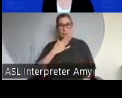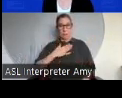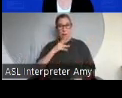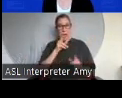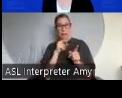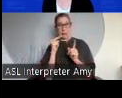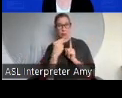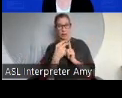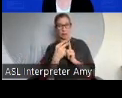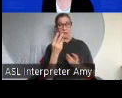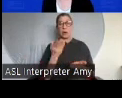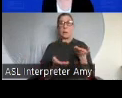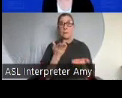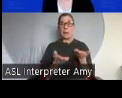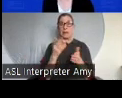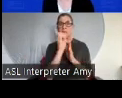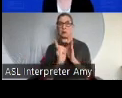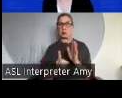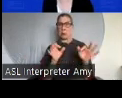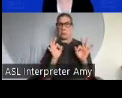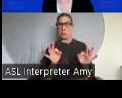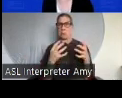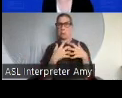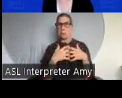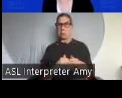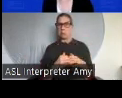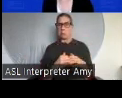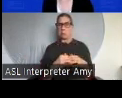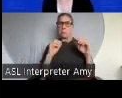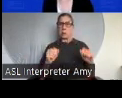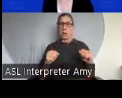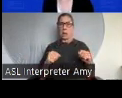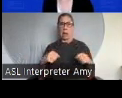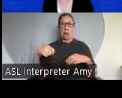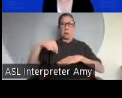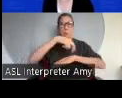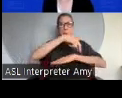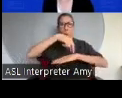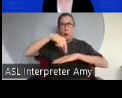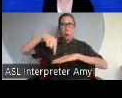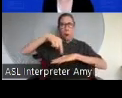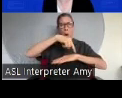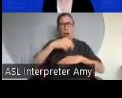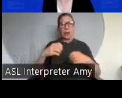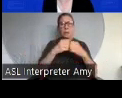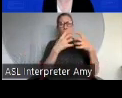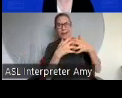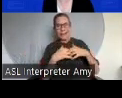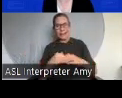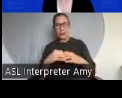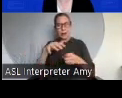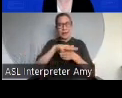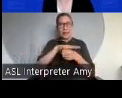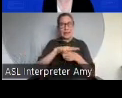because maybe they're going to be designed really well in some way that will make it a little bit more integrated into the neighborhood versus